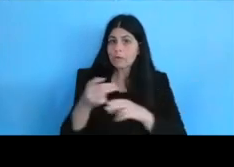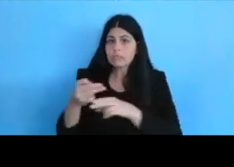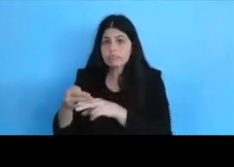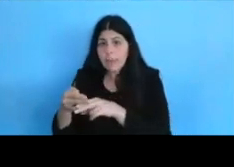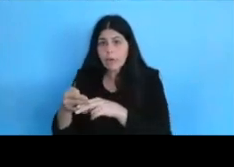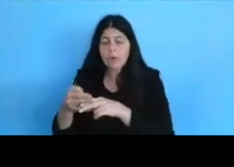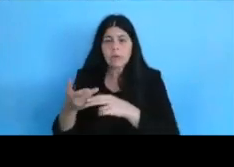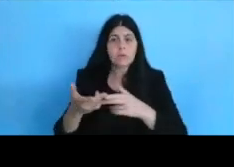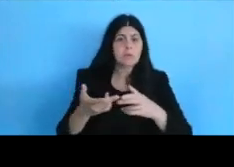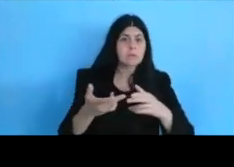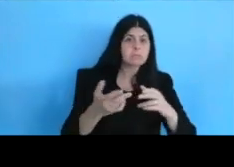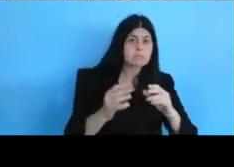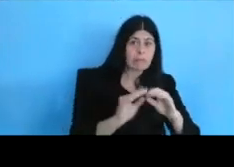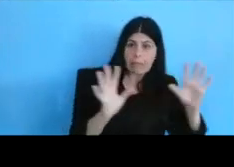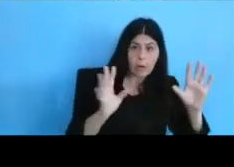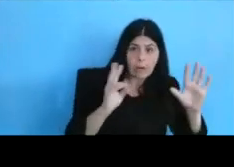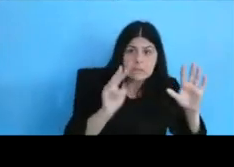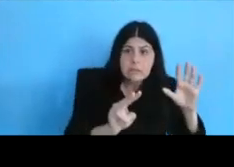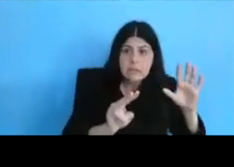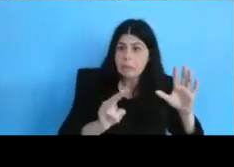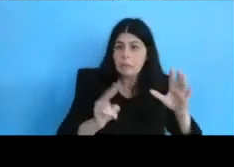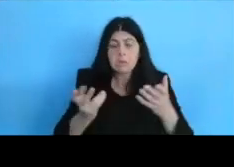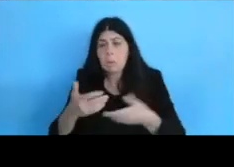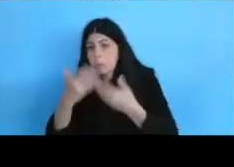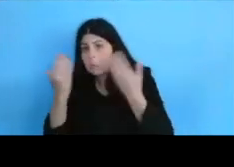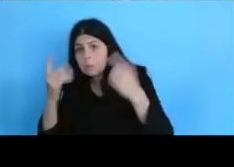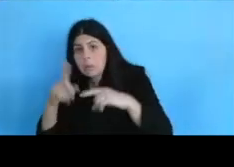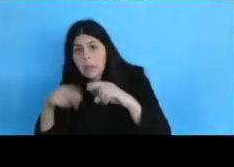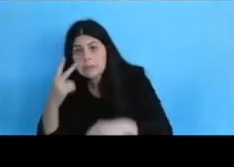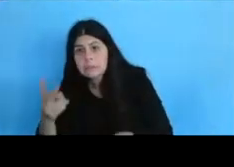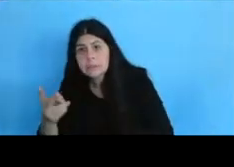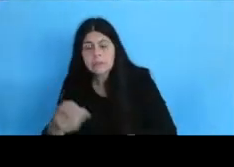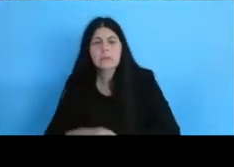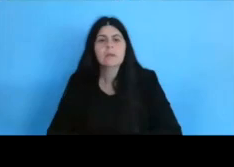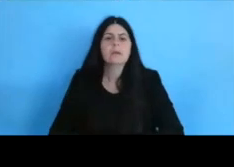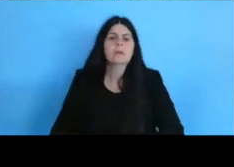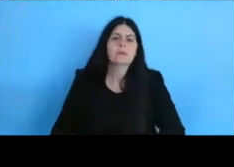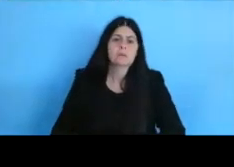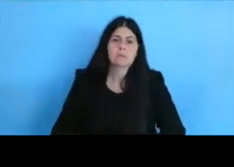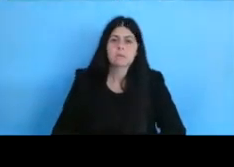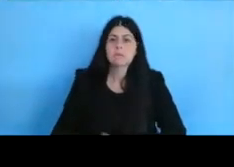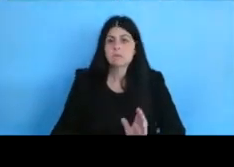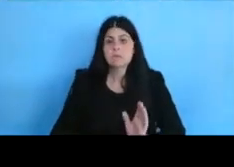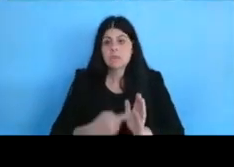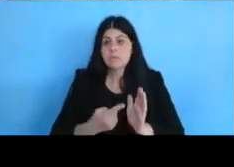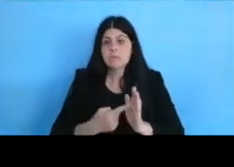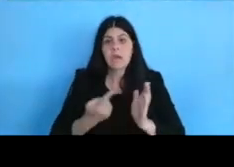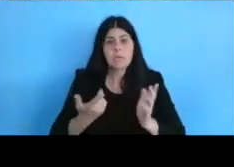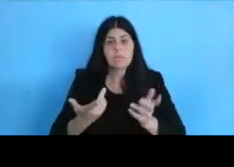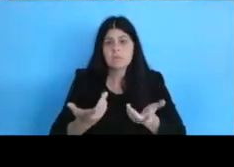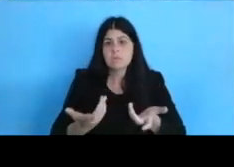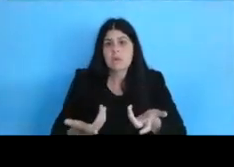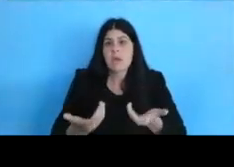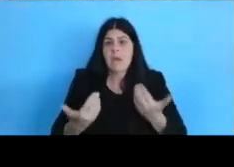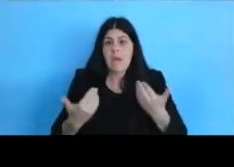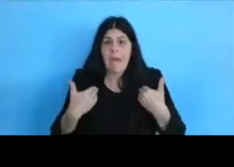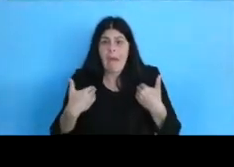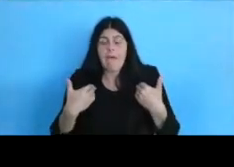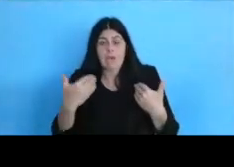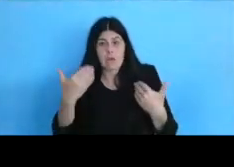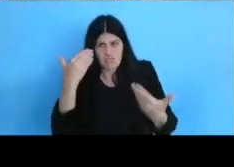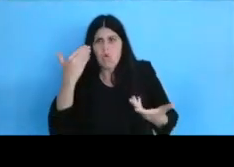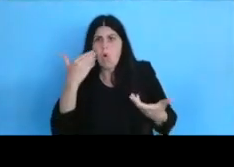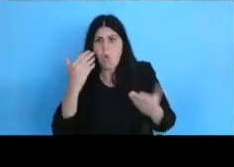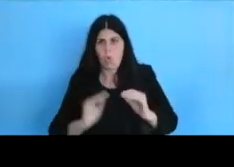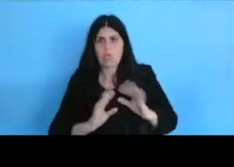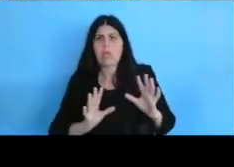can be non apparent, meaning sometimes you can perceive it yourself, sometimes you don't know. And of course, they can be